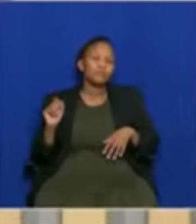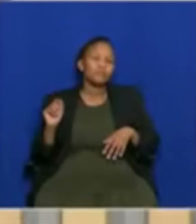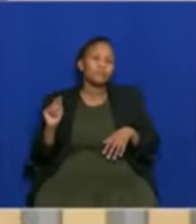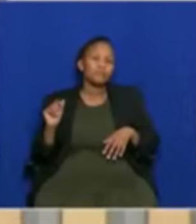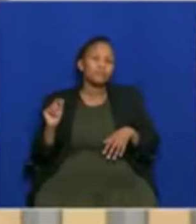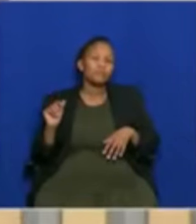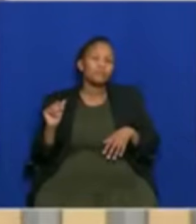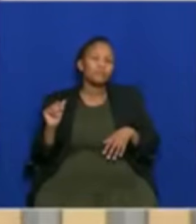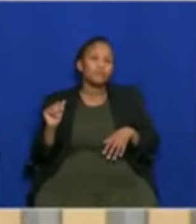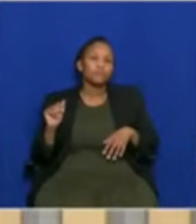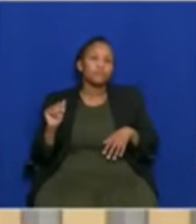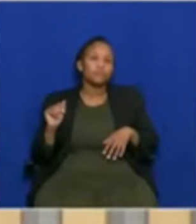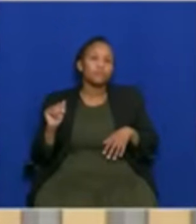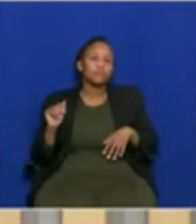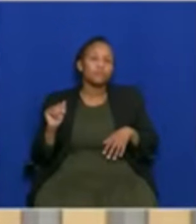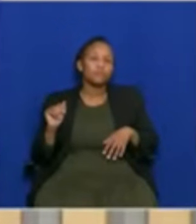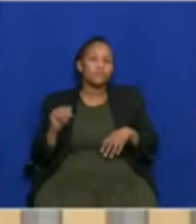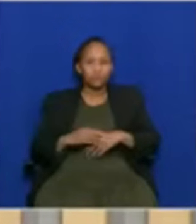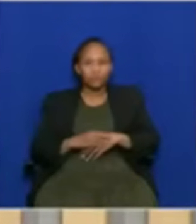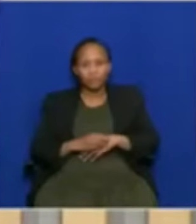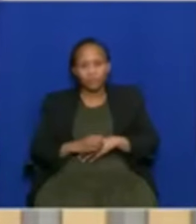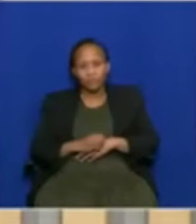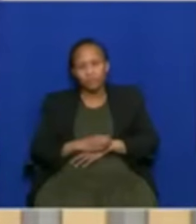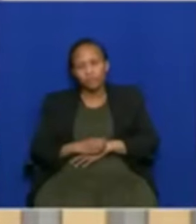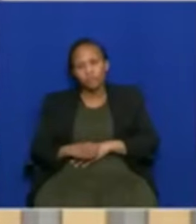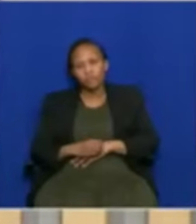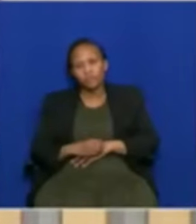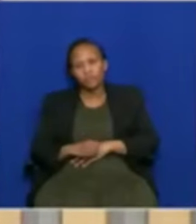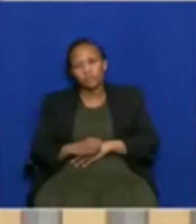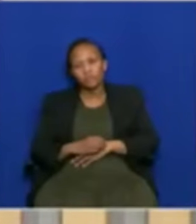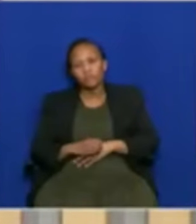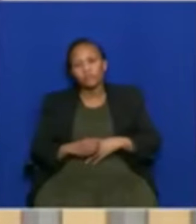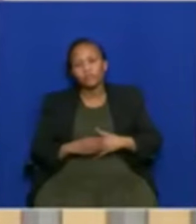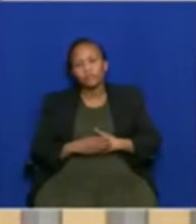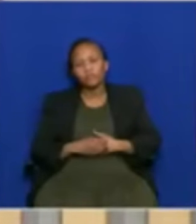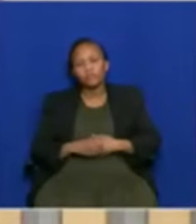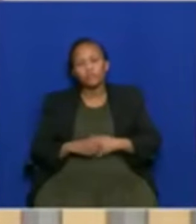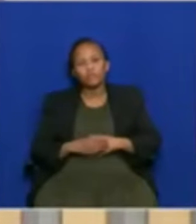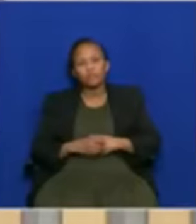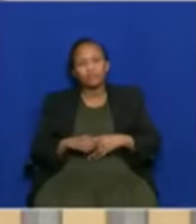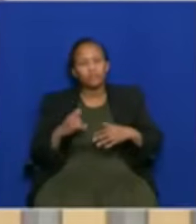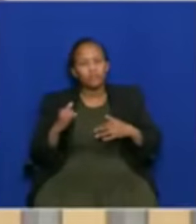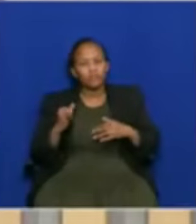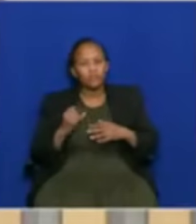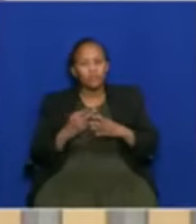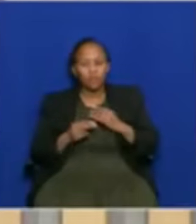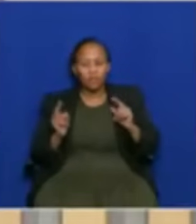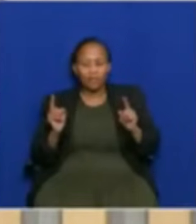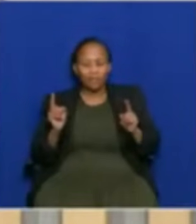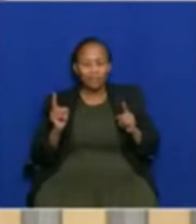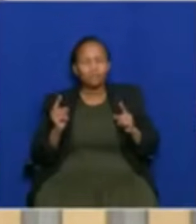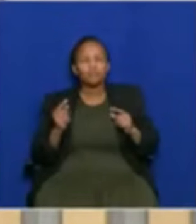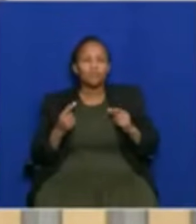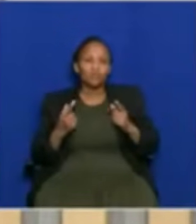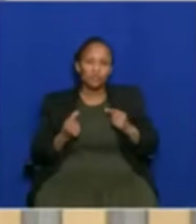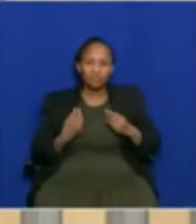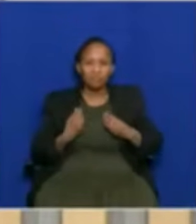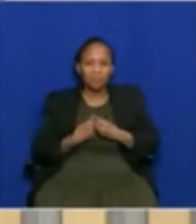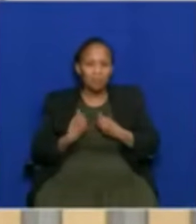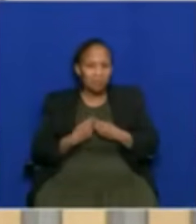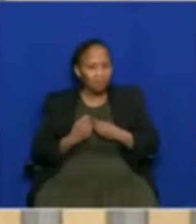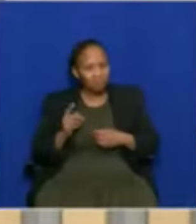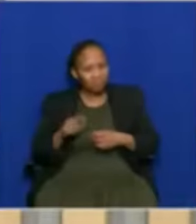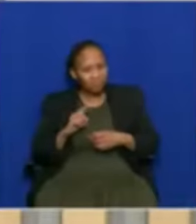sort of, she and Ngube got together and they did something wrong. And this